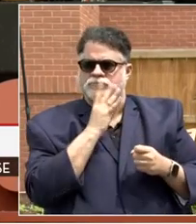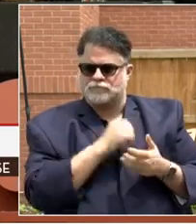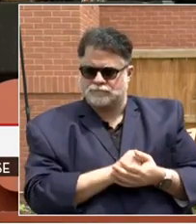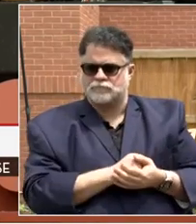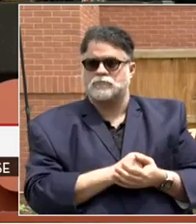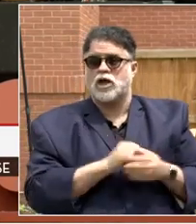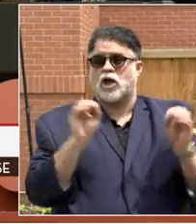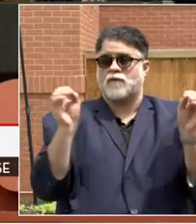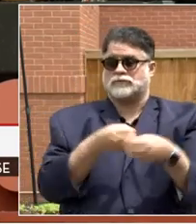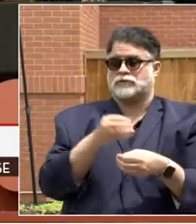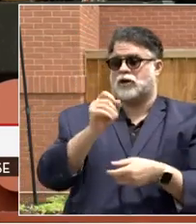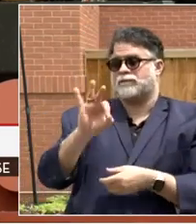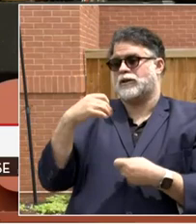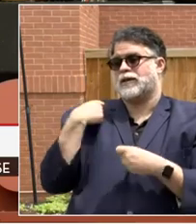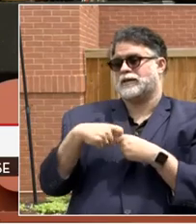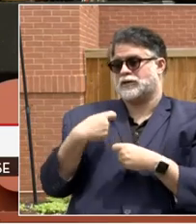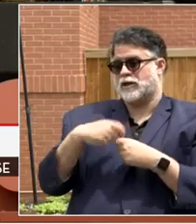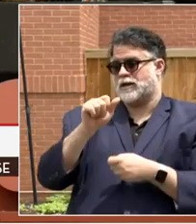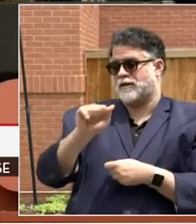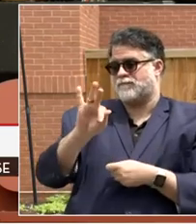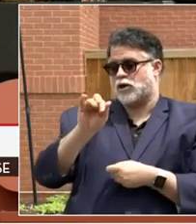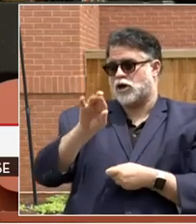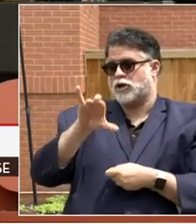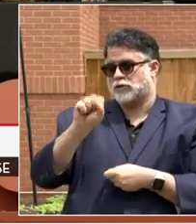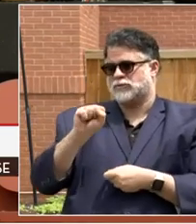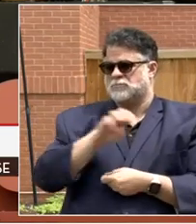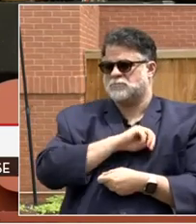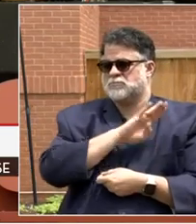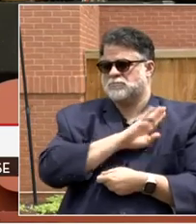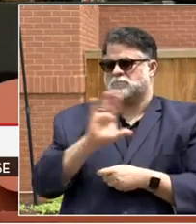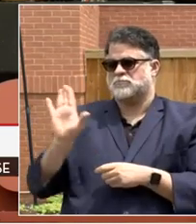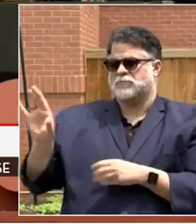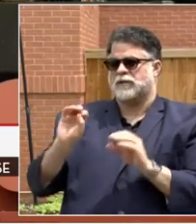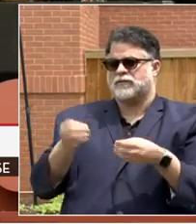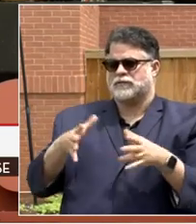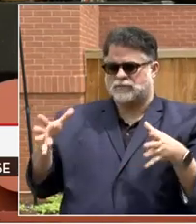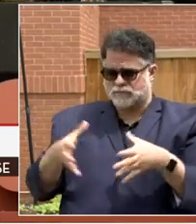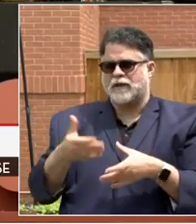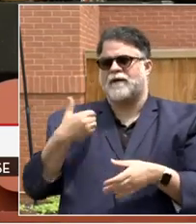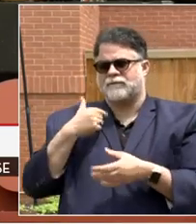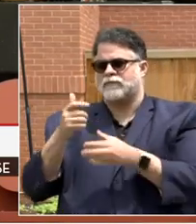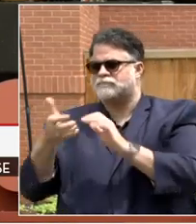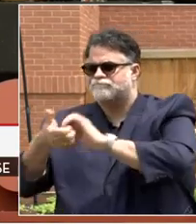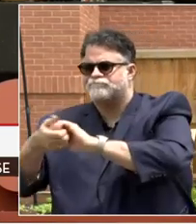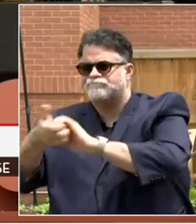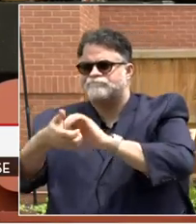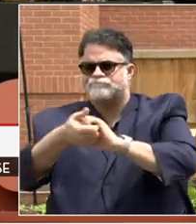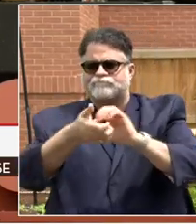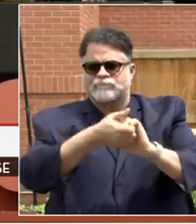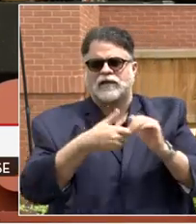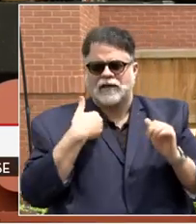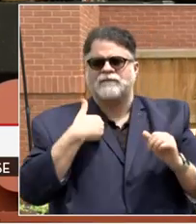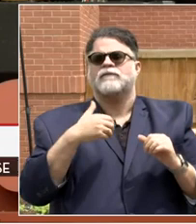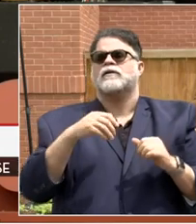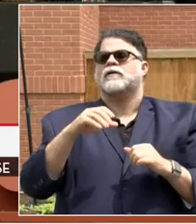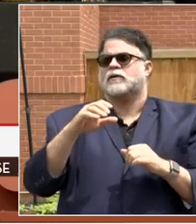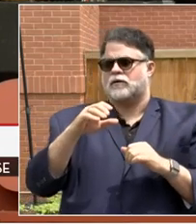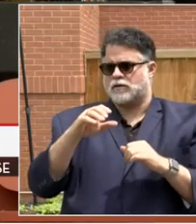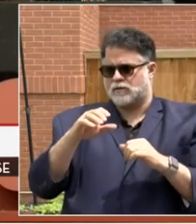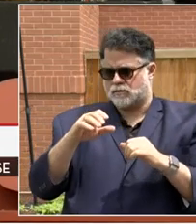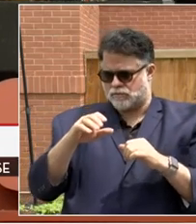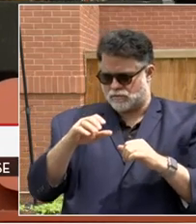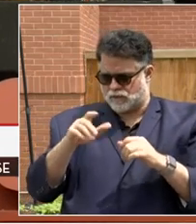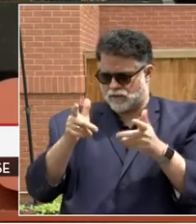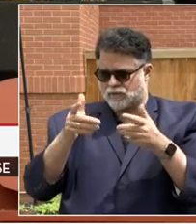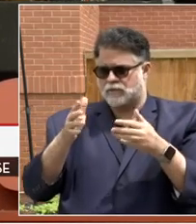of that outreach, as well as other agencies like DCRA who have been a part of that outreach, and we're going to keep it up.